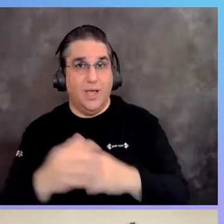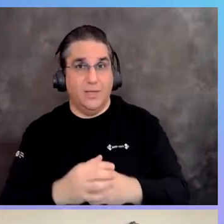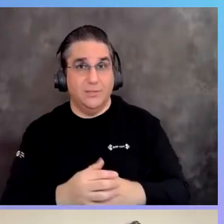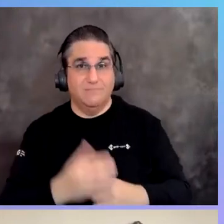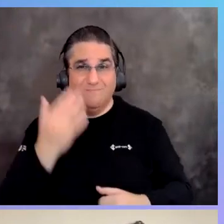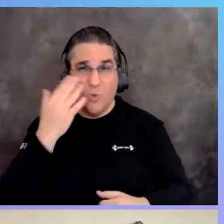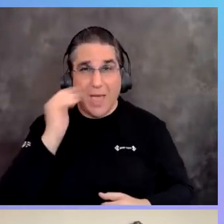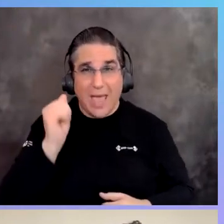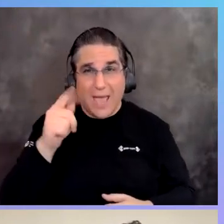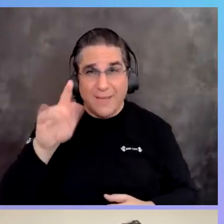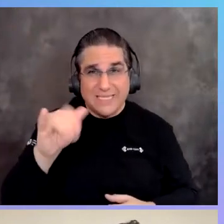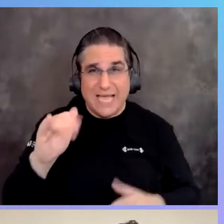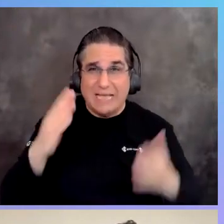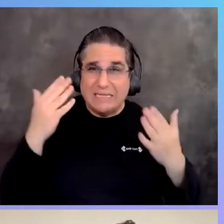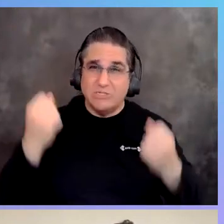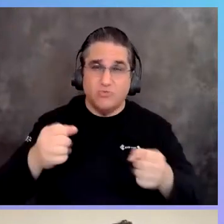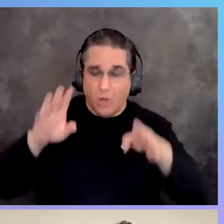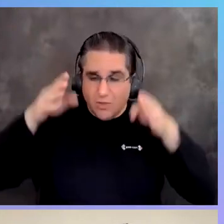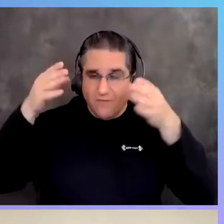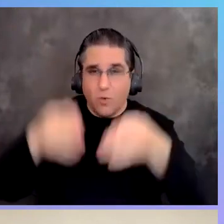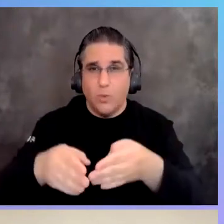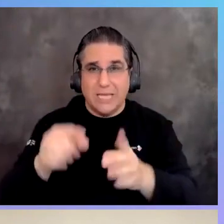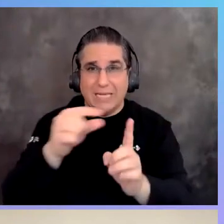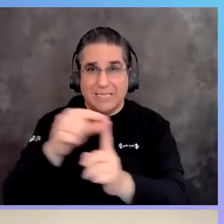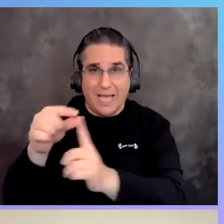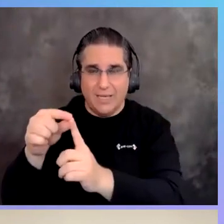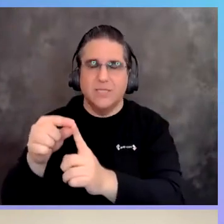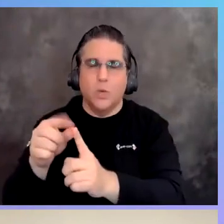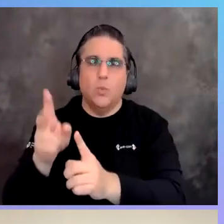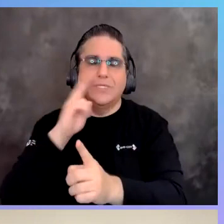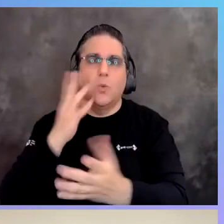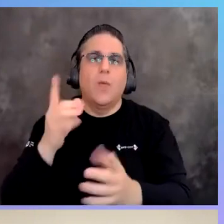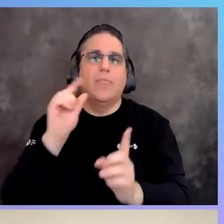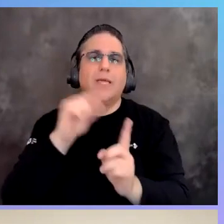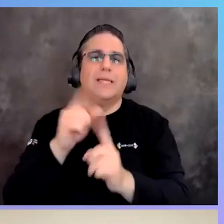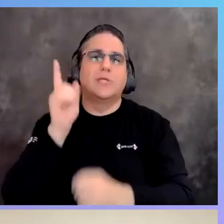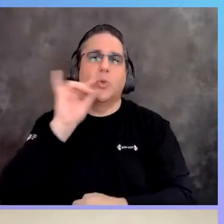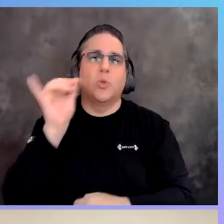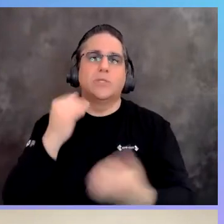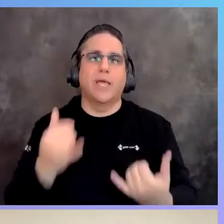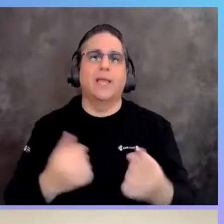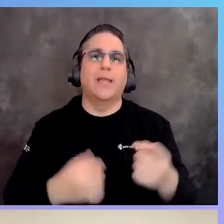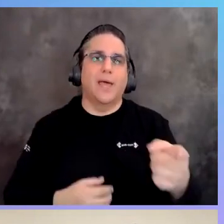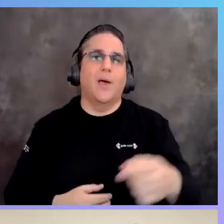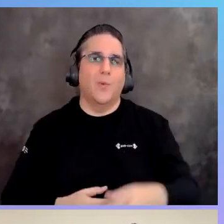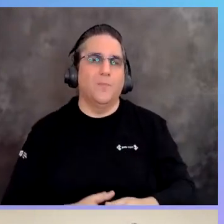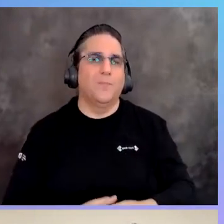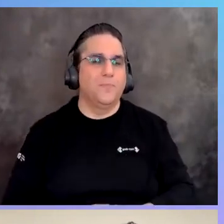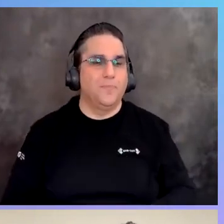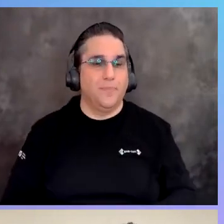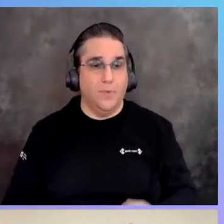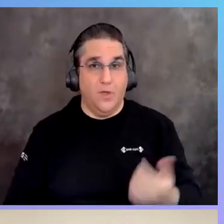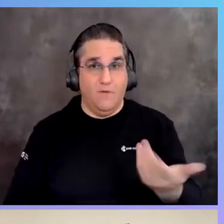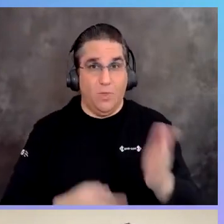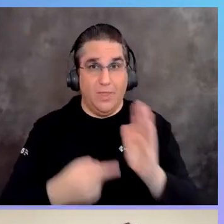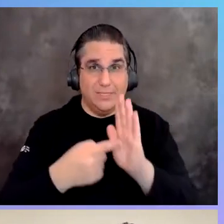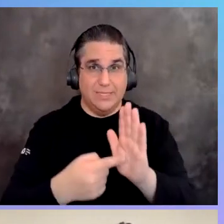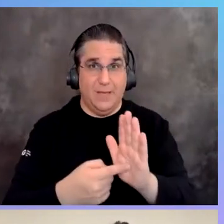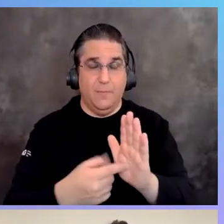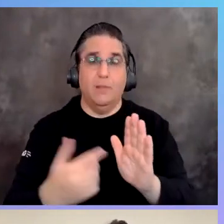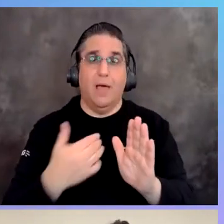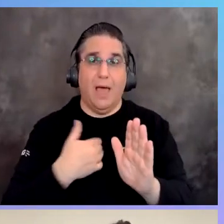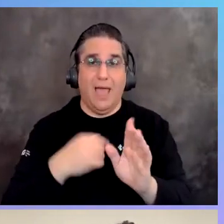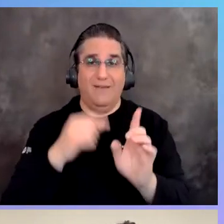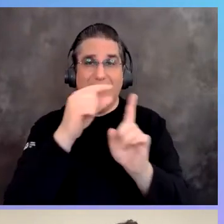text heavy driven, let's take a look at what text is going to look like now. So in this example, I have text that